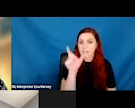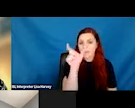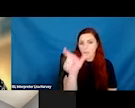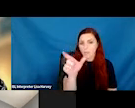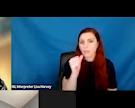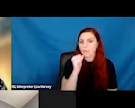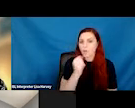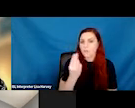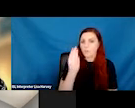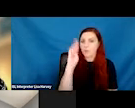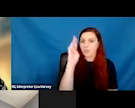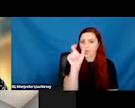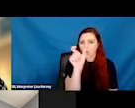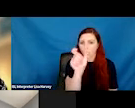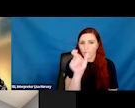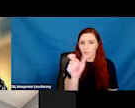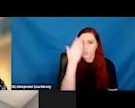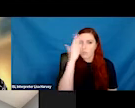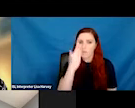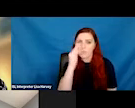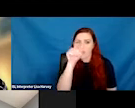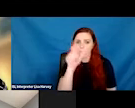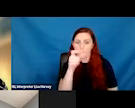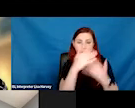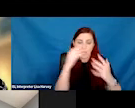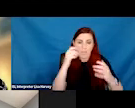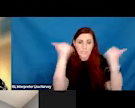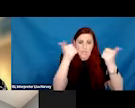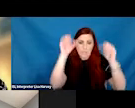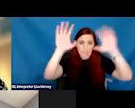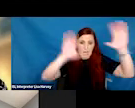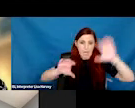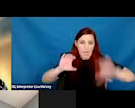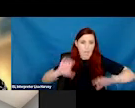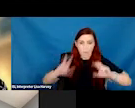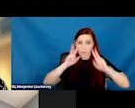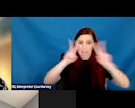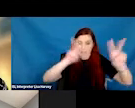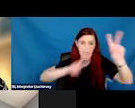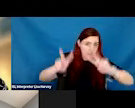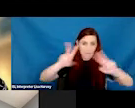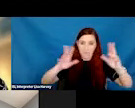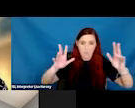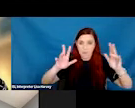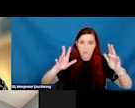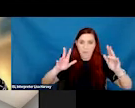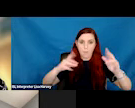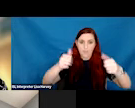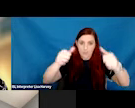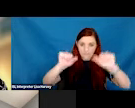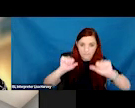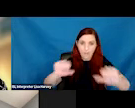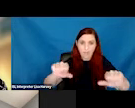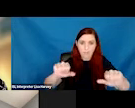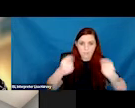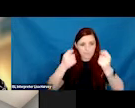first slide illustrates where you have so many signs you don't see any. It's really difficult to focus in on them. Whereas at the bottom, this